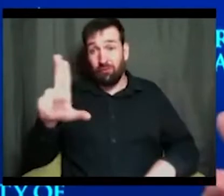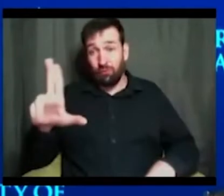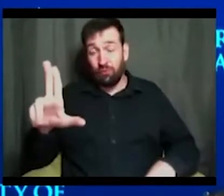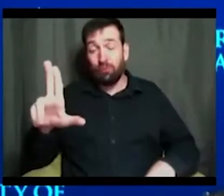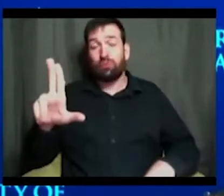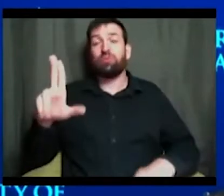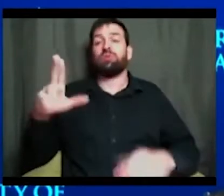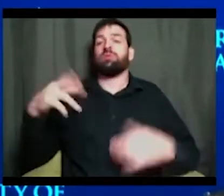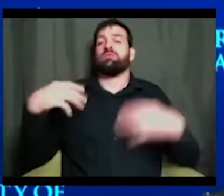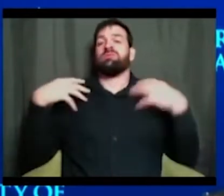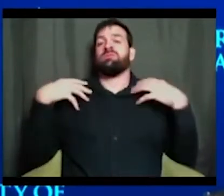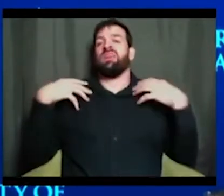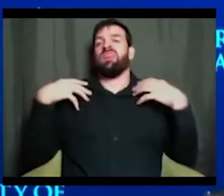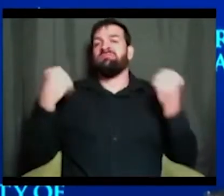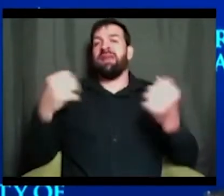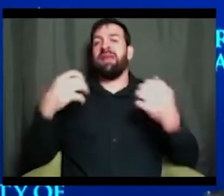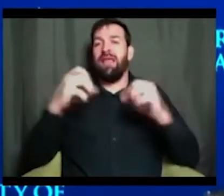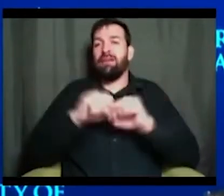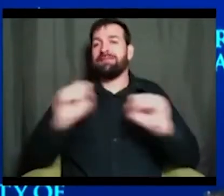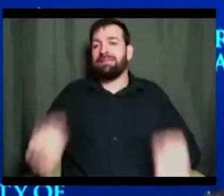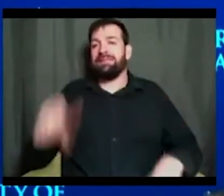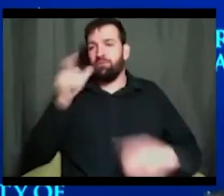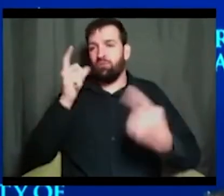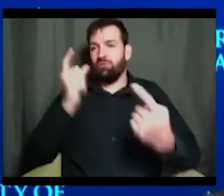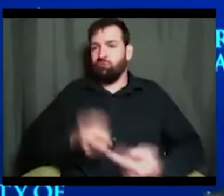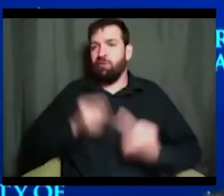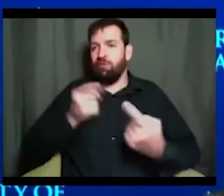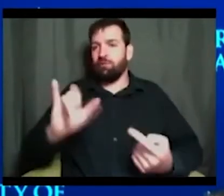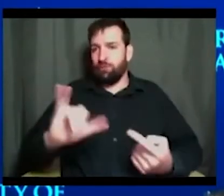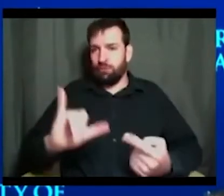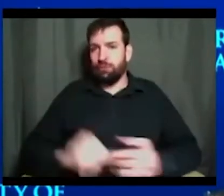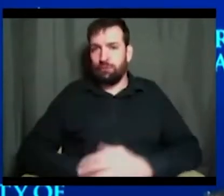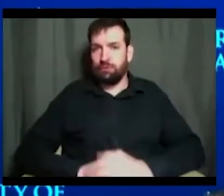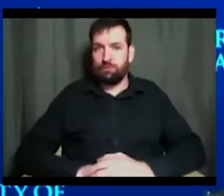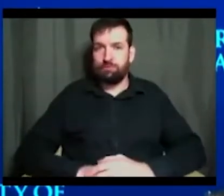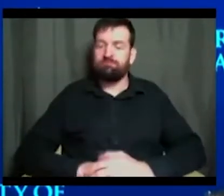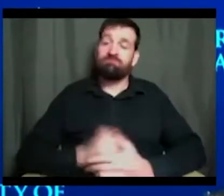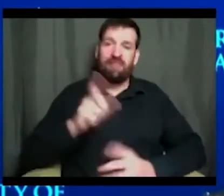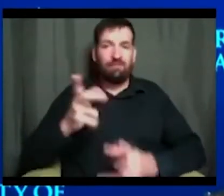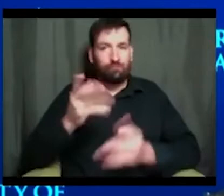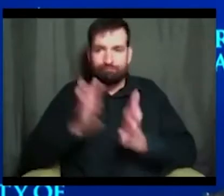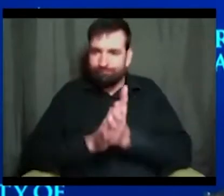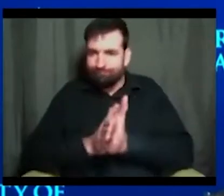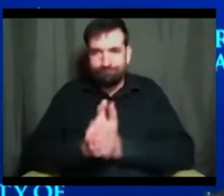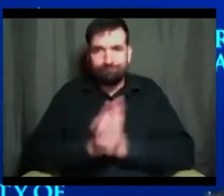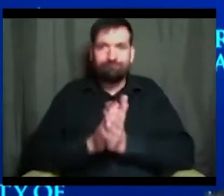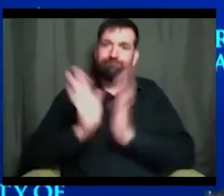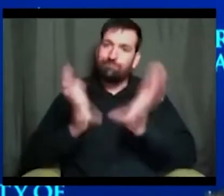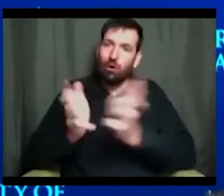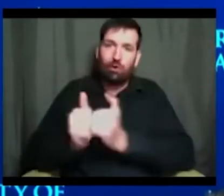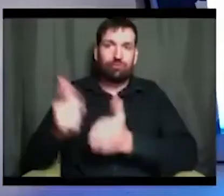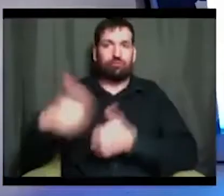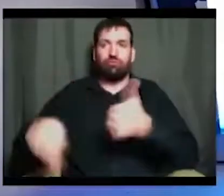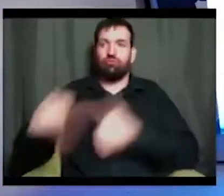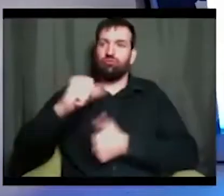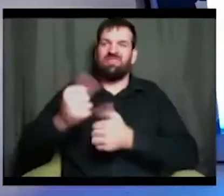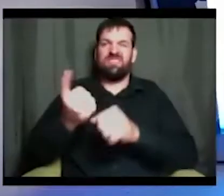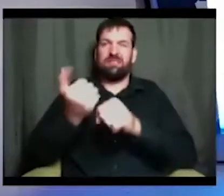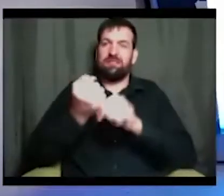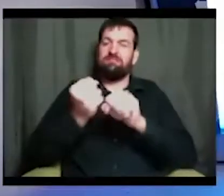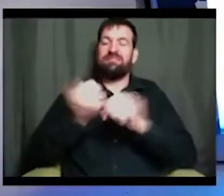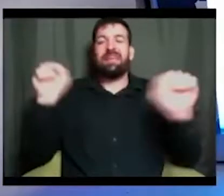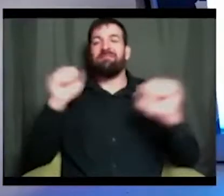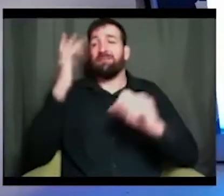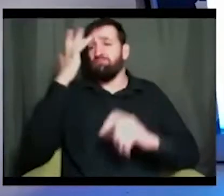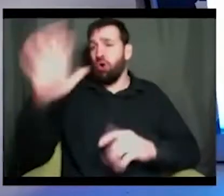whole population is going to suffer. So I think we've all got to keep buckling down and talking to each other about the smart things to do. All right. No doubt. Okay,